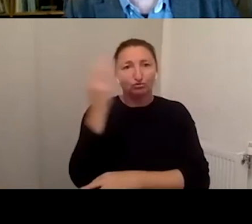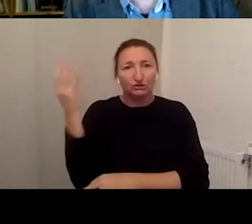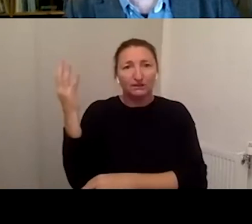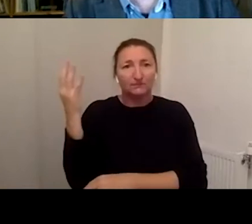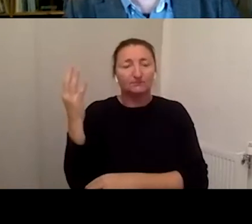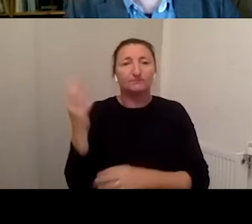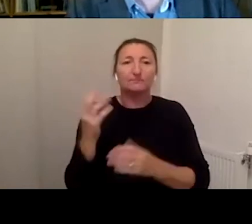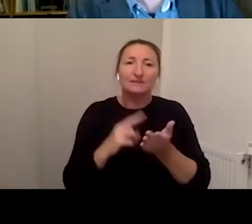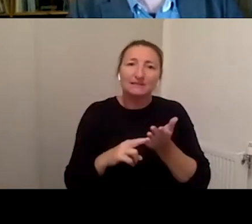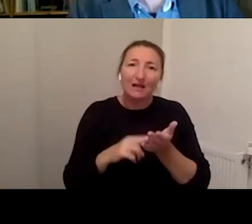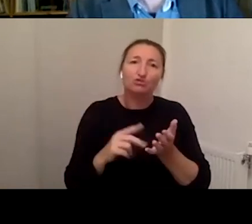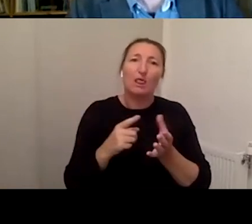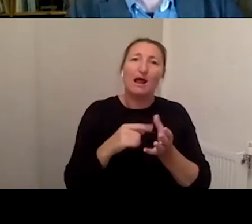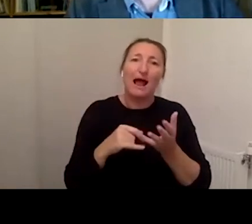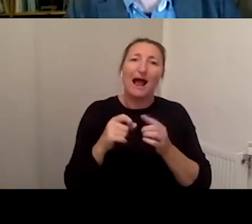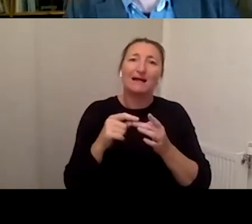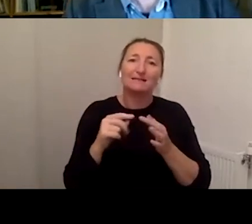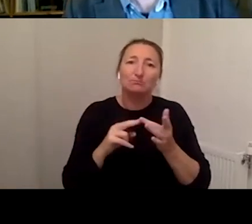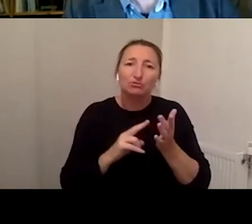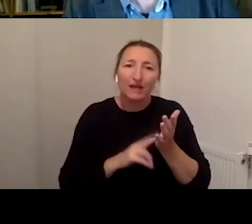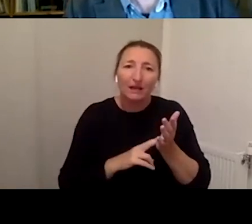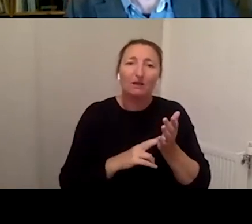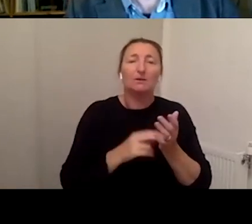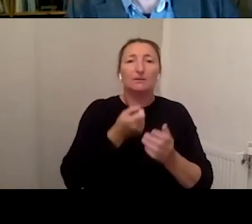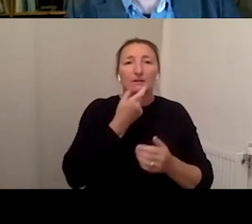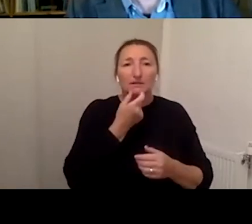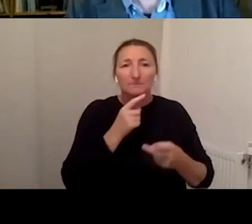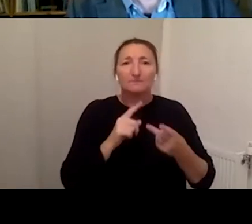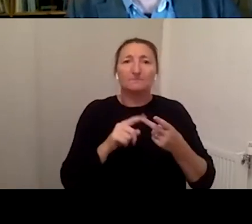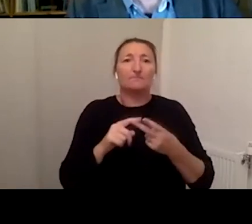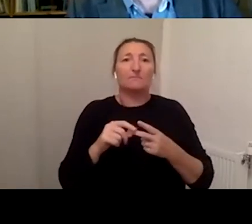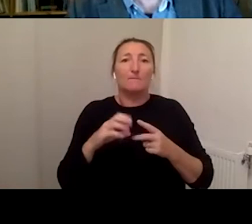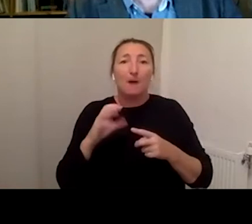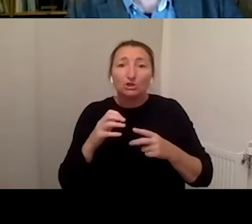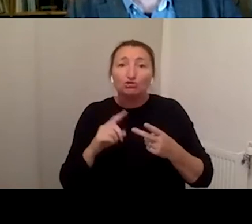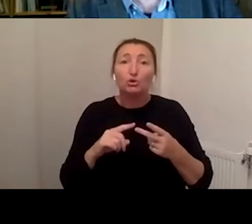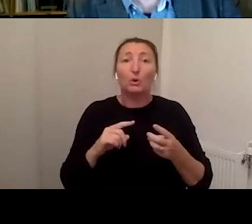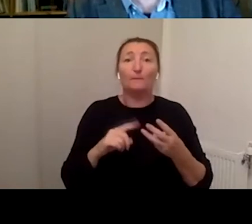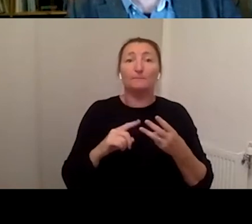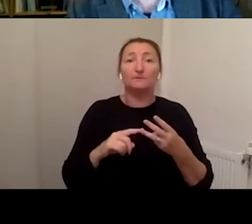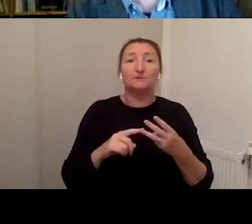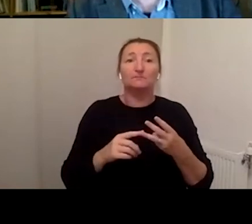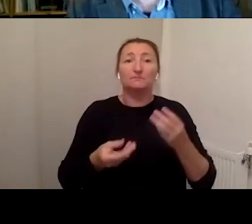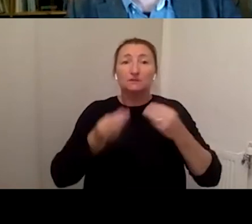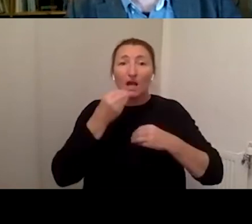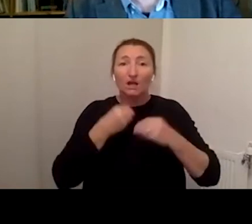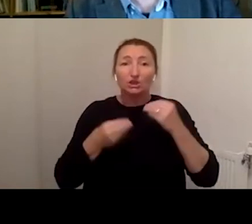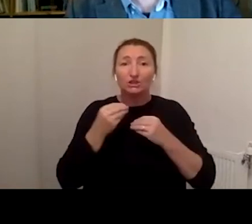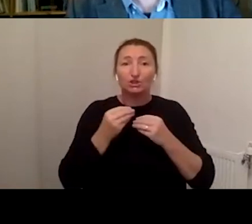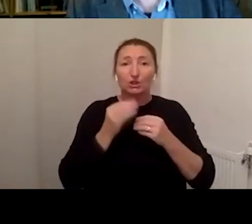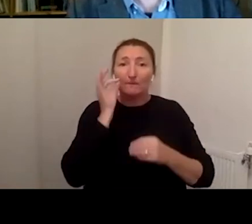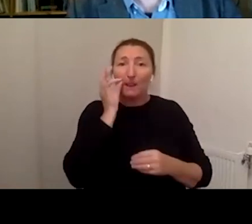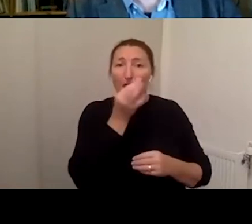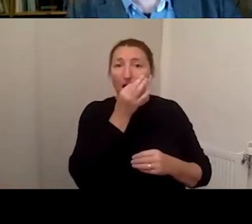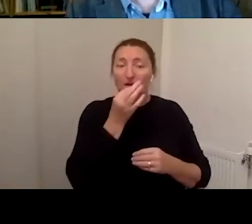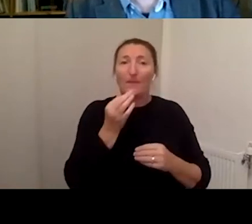natural aspirin, biodegradable packaging. You use it for growing a mushroom. You then move into an anaerobic digestion plant. Now you produce a biogas, which goes